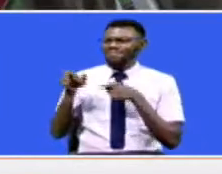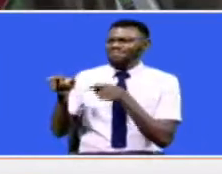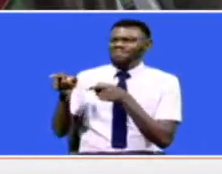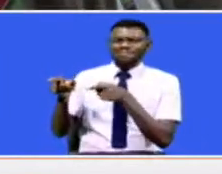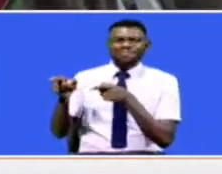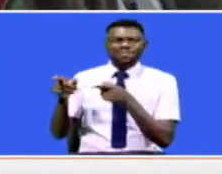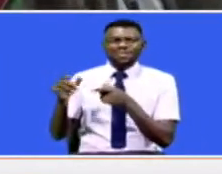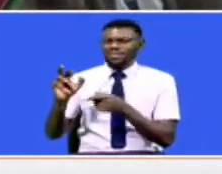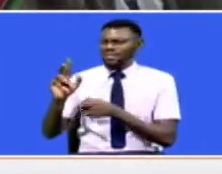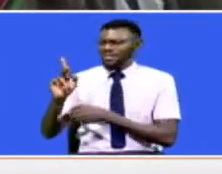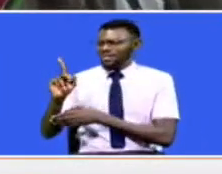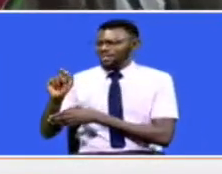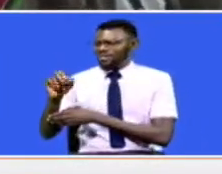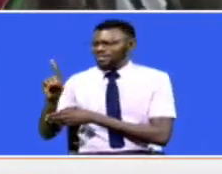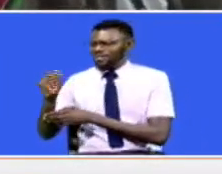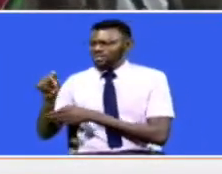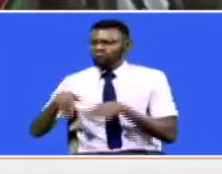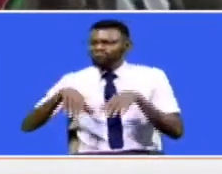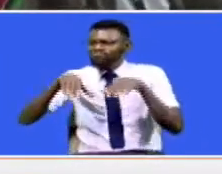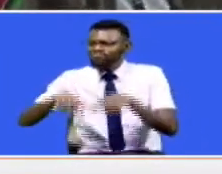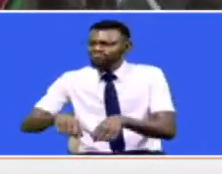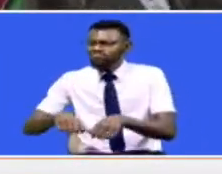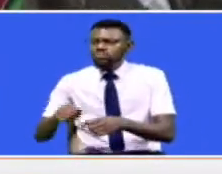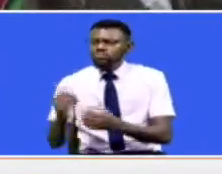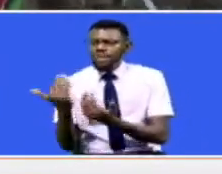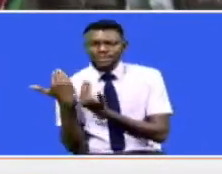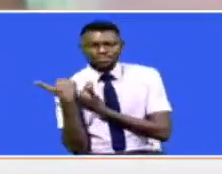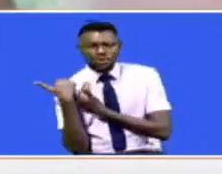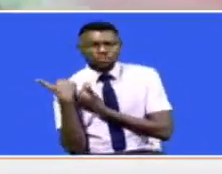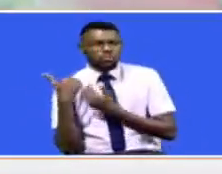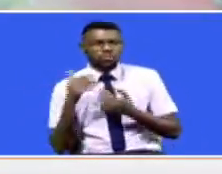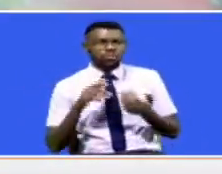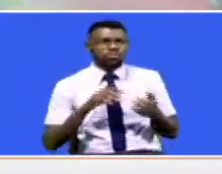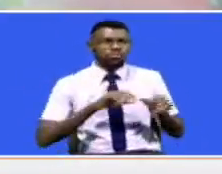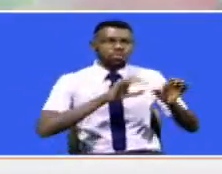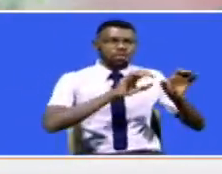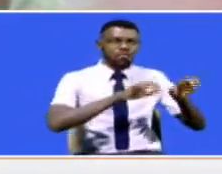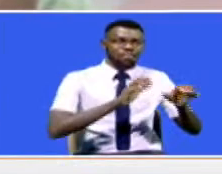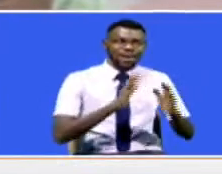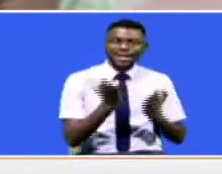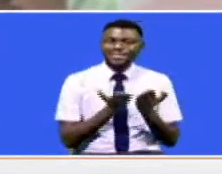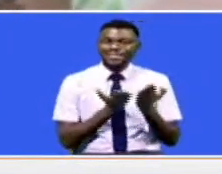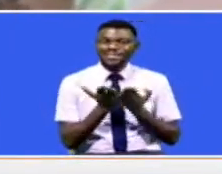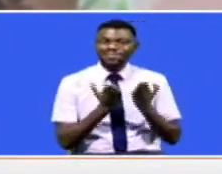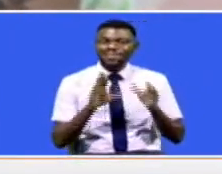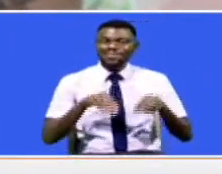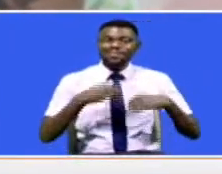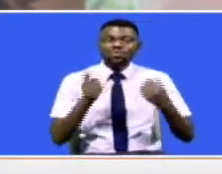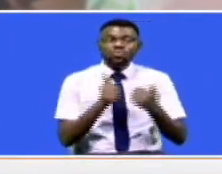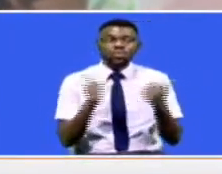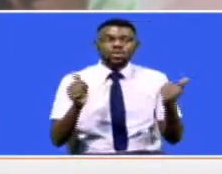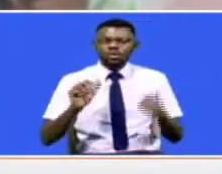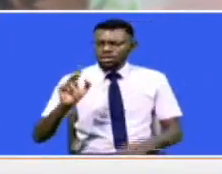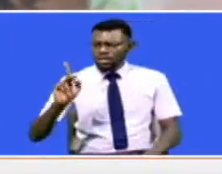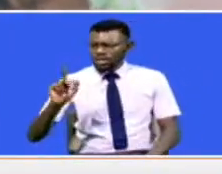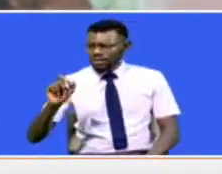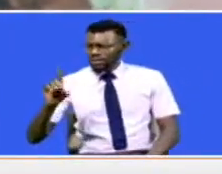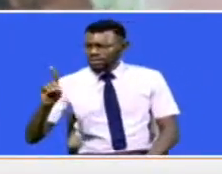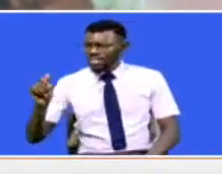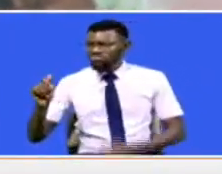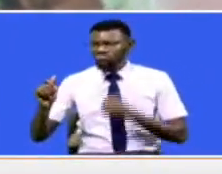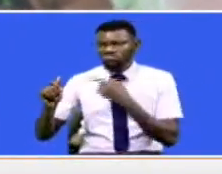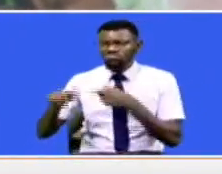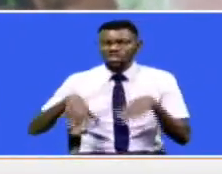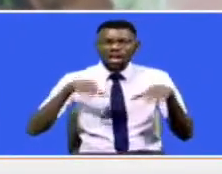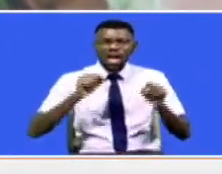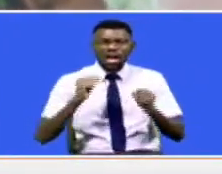smallholder tea factories, thereby affecting their service delivery. Their mandate has been taken away by KTDA Management Services.